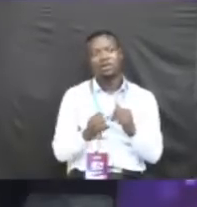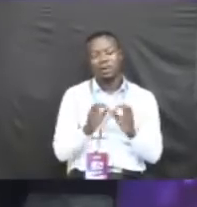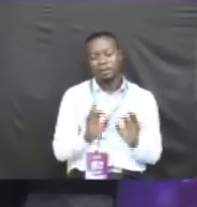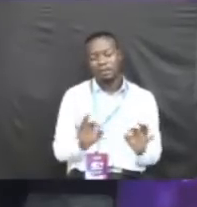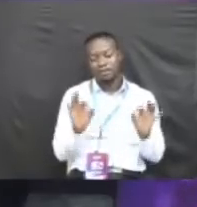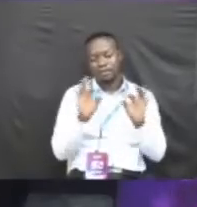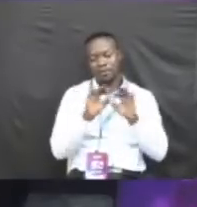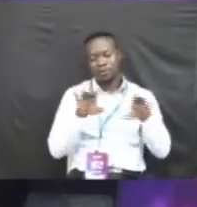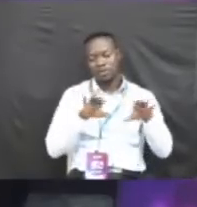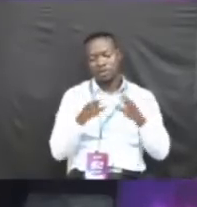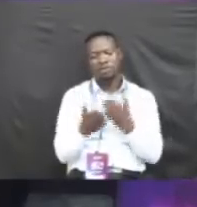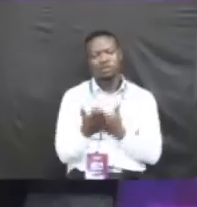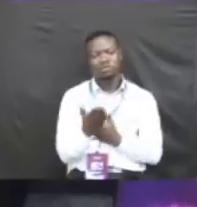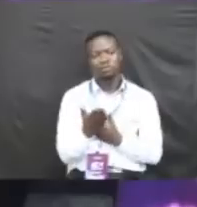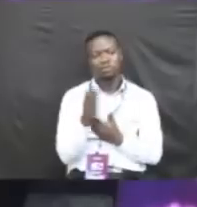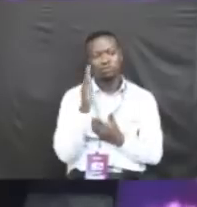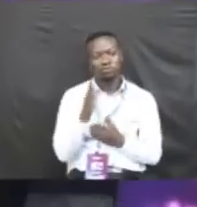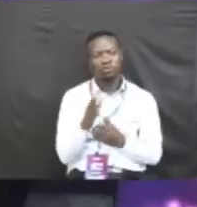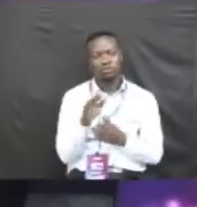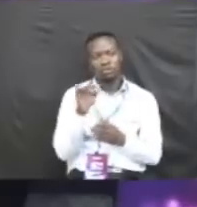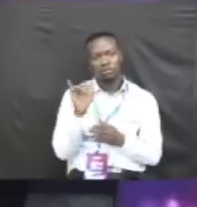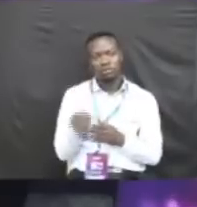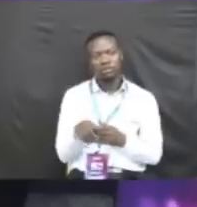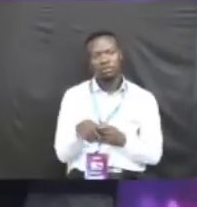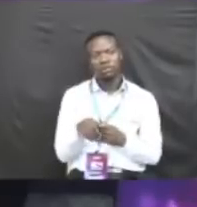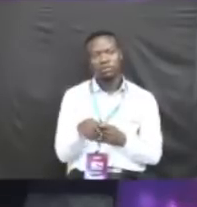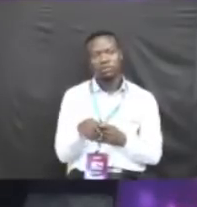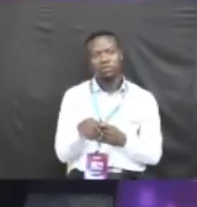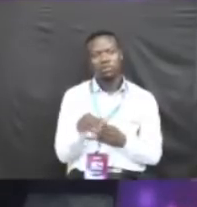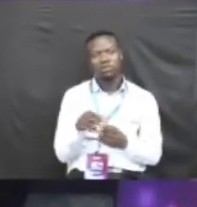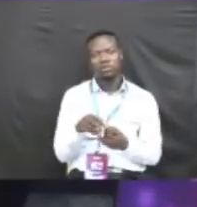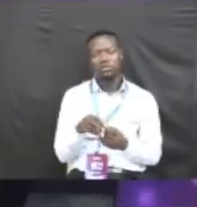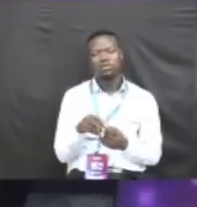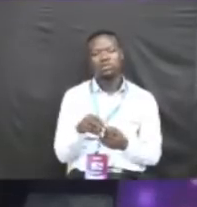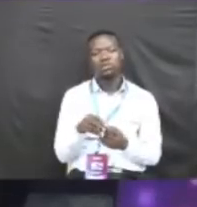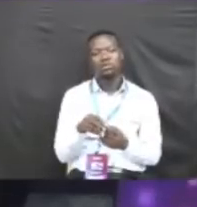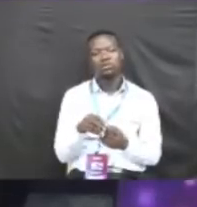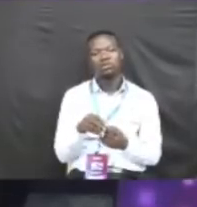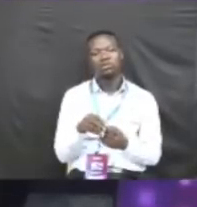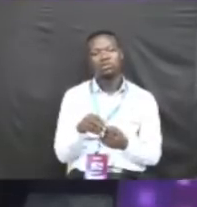this morning and it has to do with special recognitions